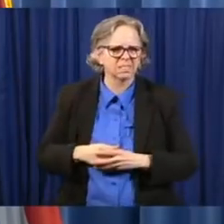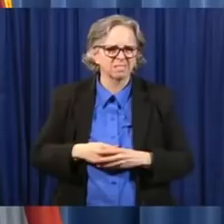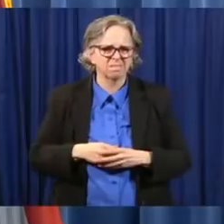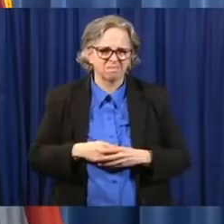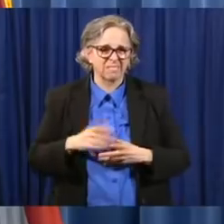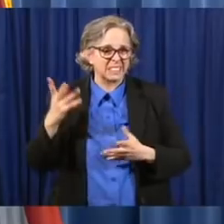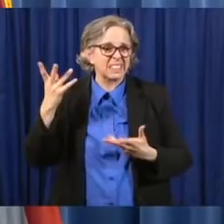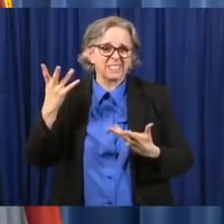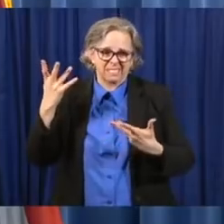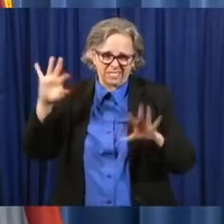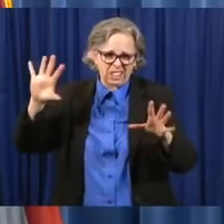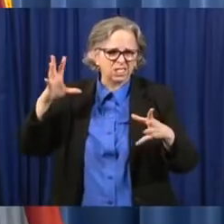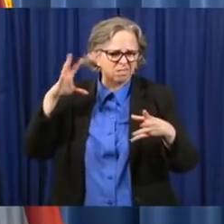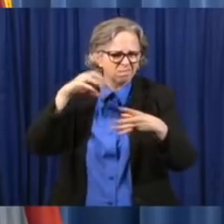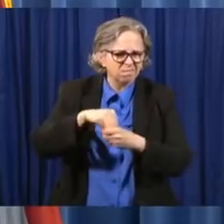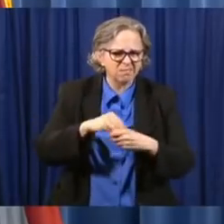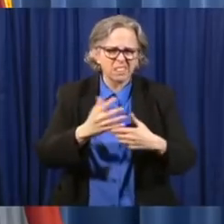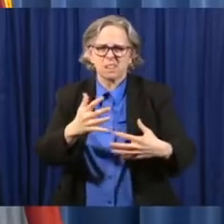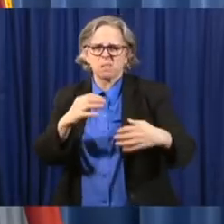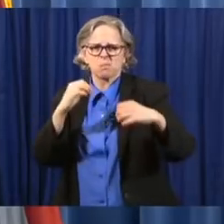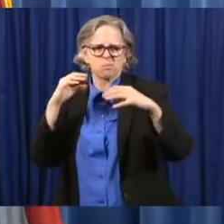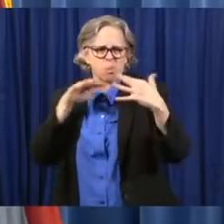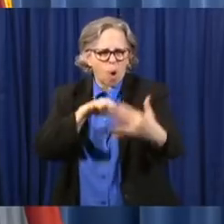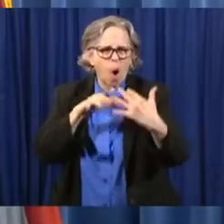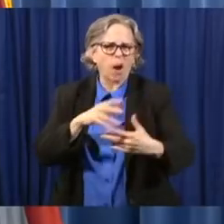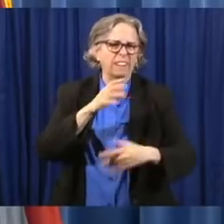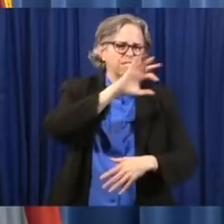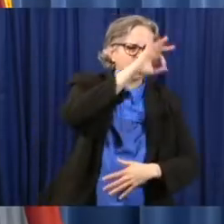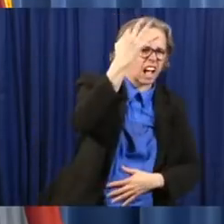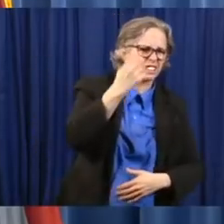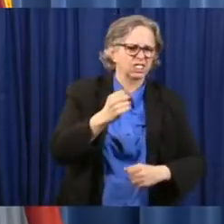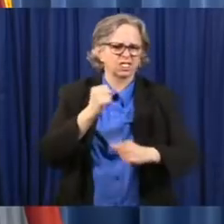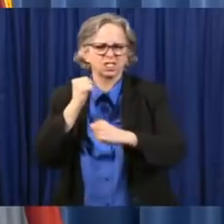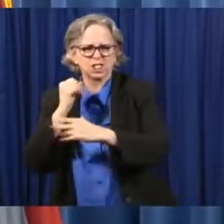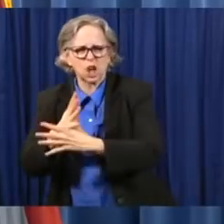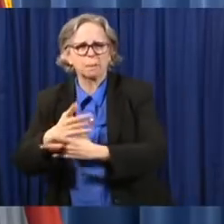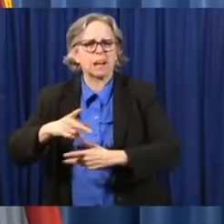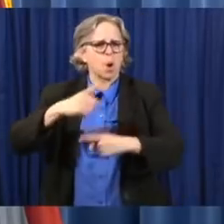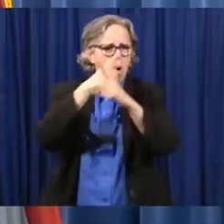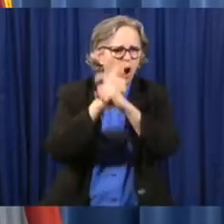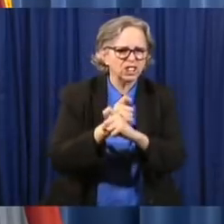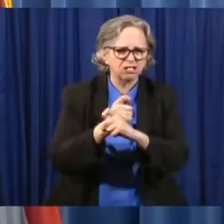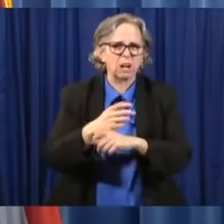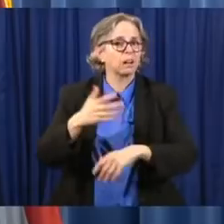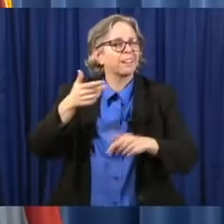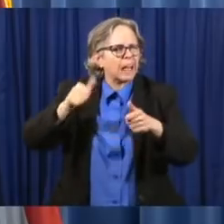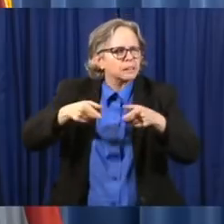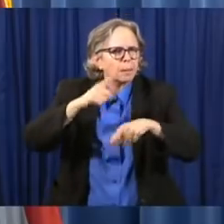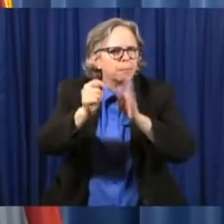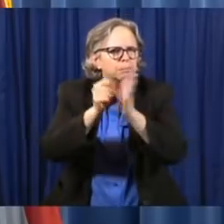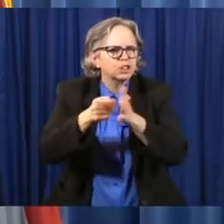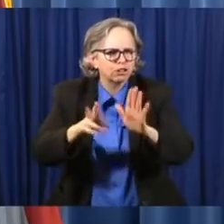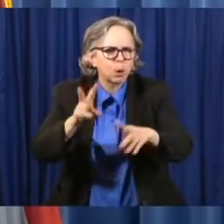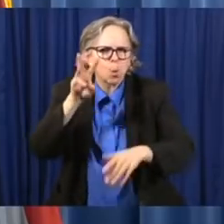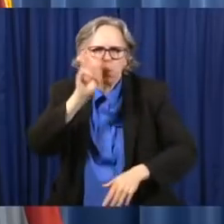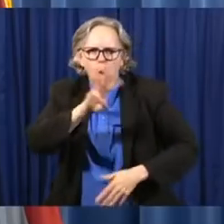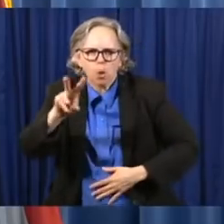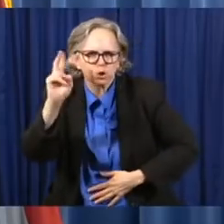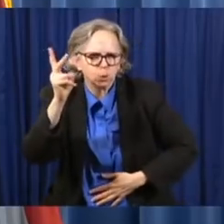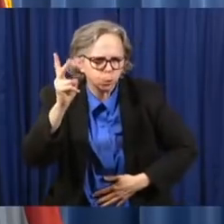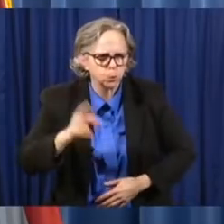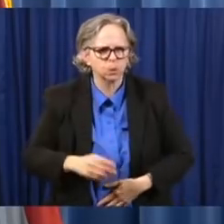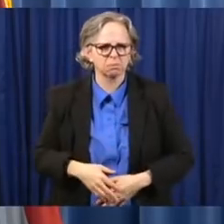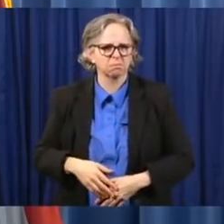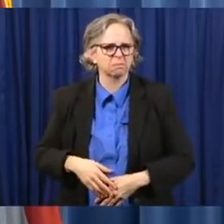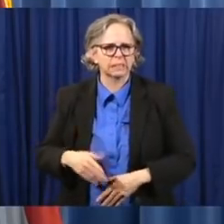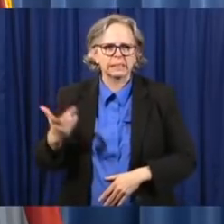Germany, and Austria as a private in the Army during World War II. My dad kept up with the men he served with